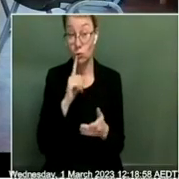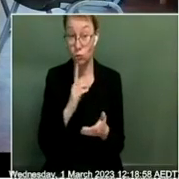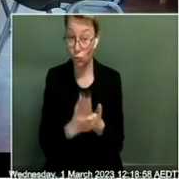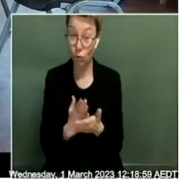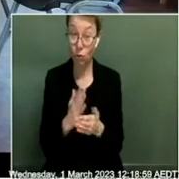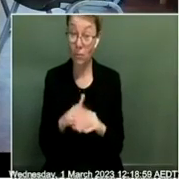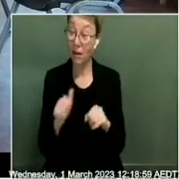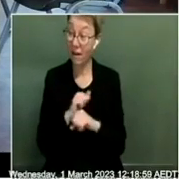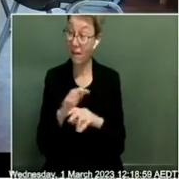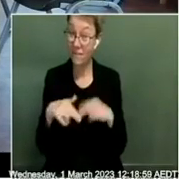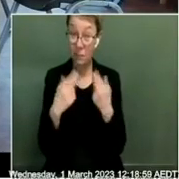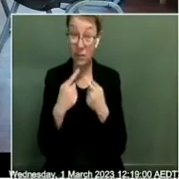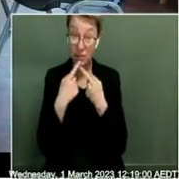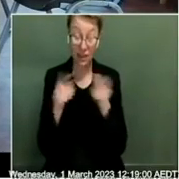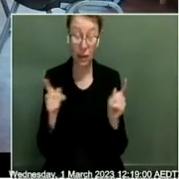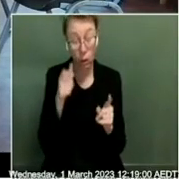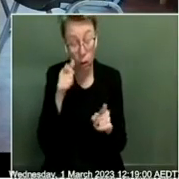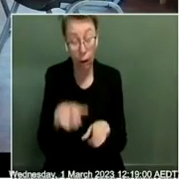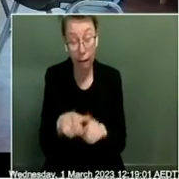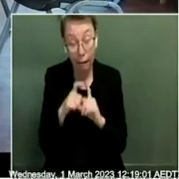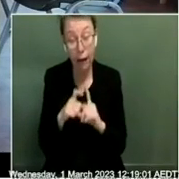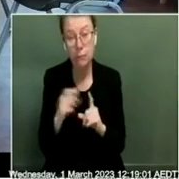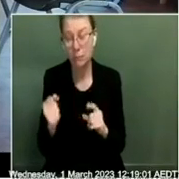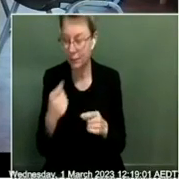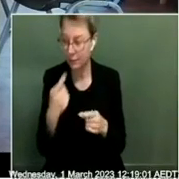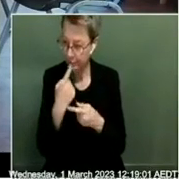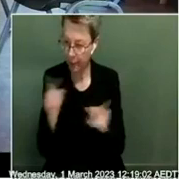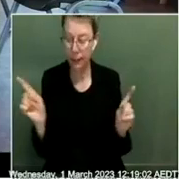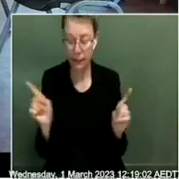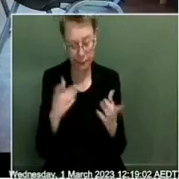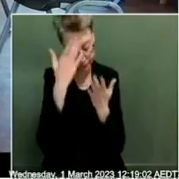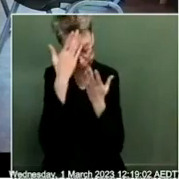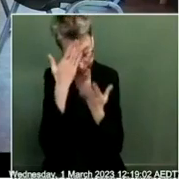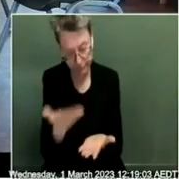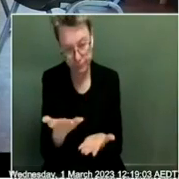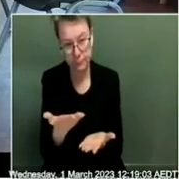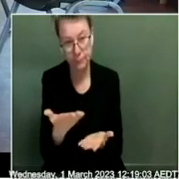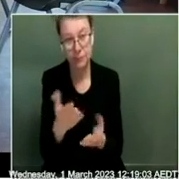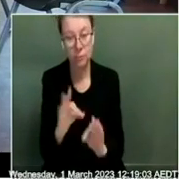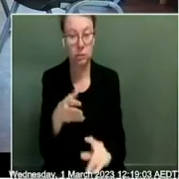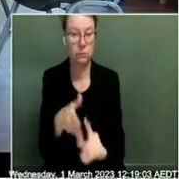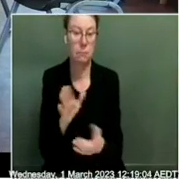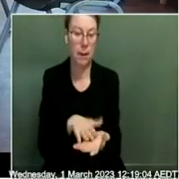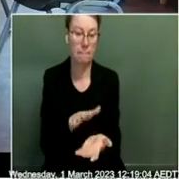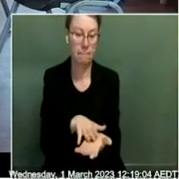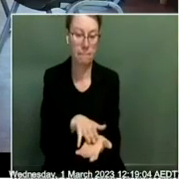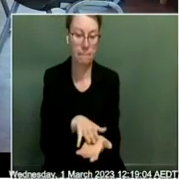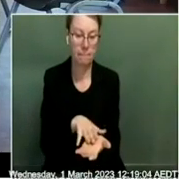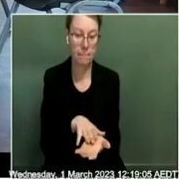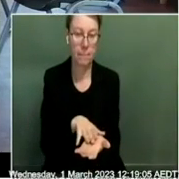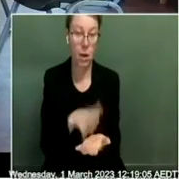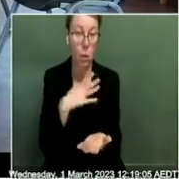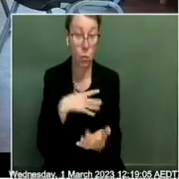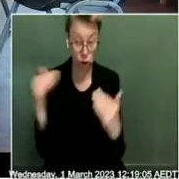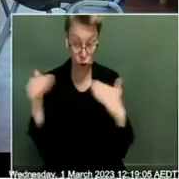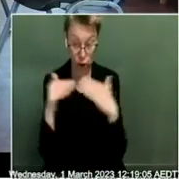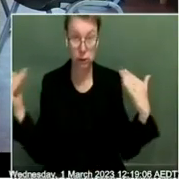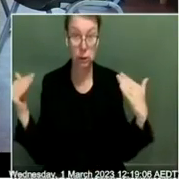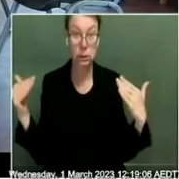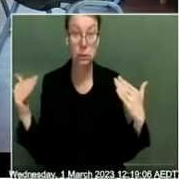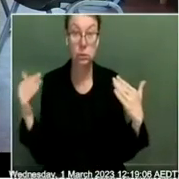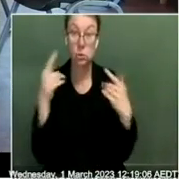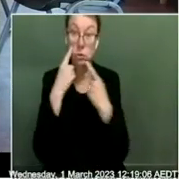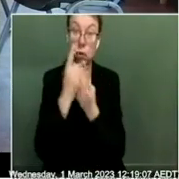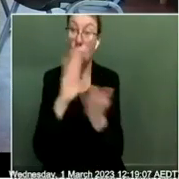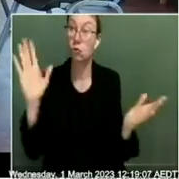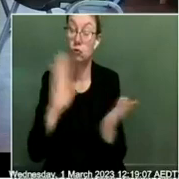we just got to honour them, and especially for Mum to get her justice and expose the truth that she was denied it.